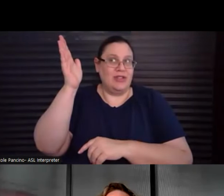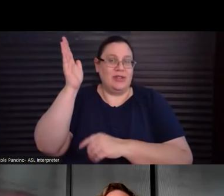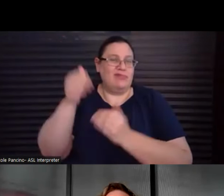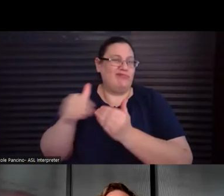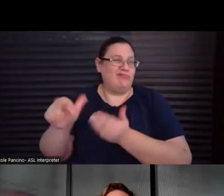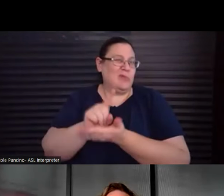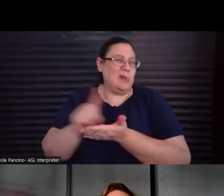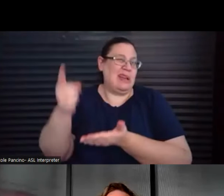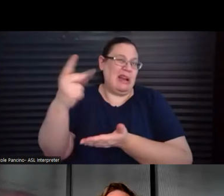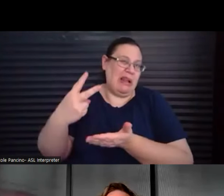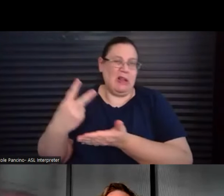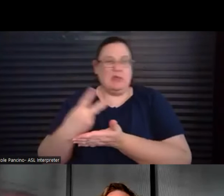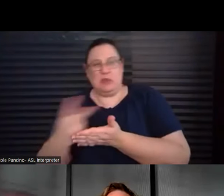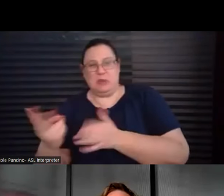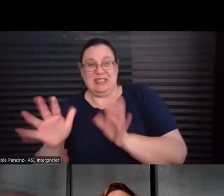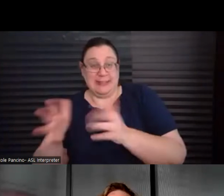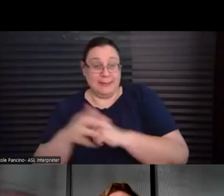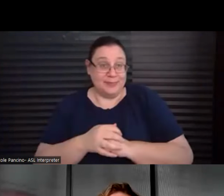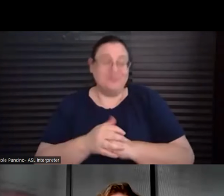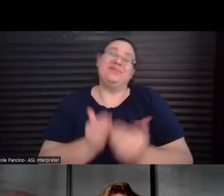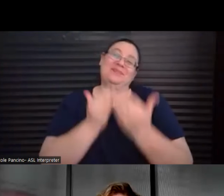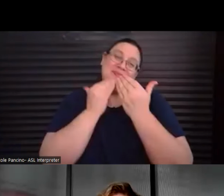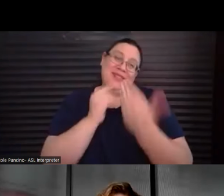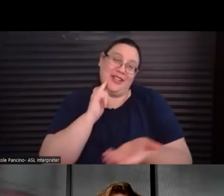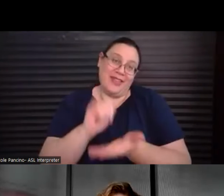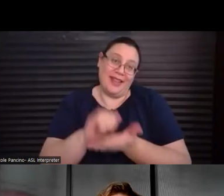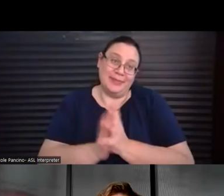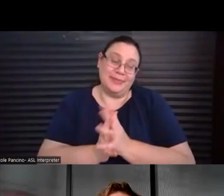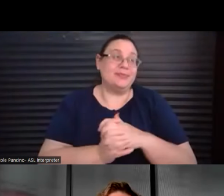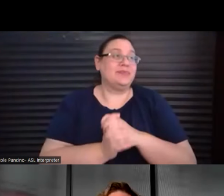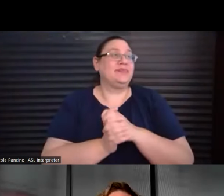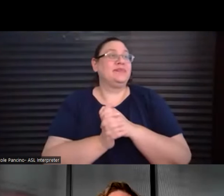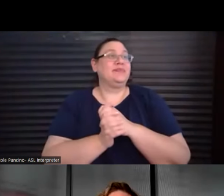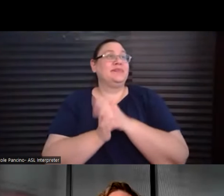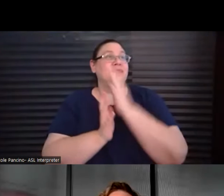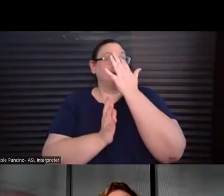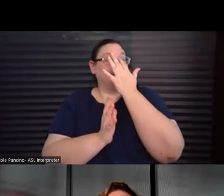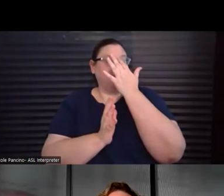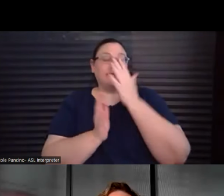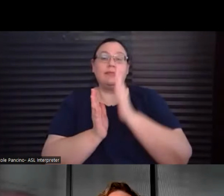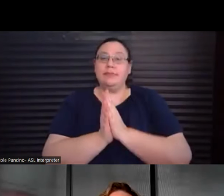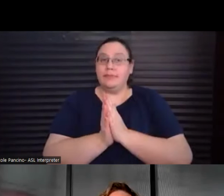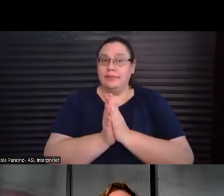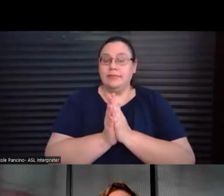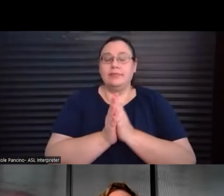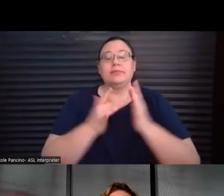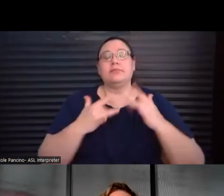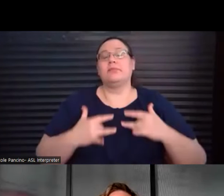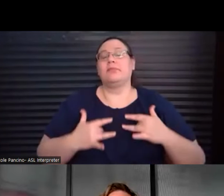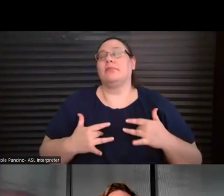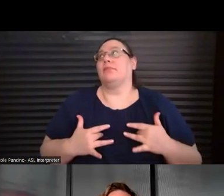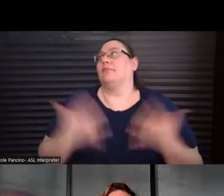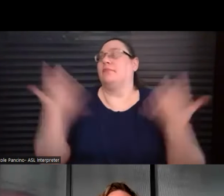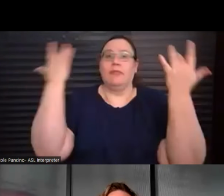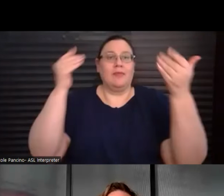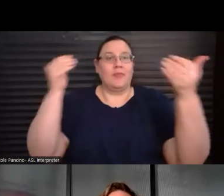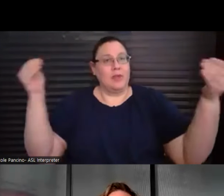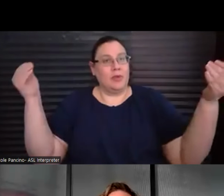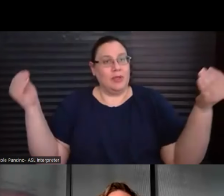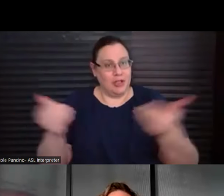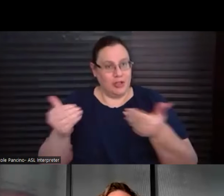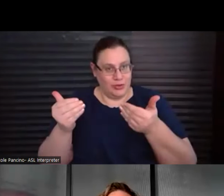half to 2 weeks. So thank you for that. I am thrilled to introduce to you